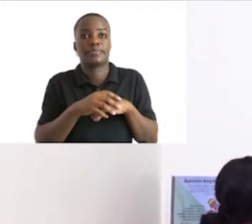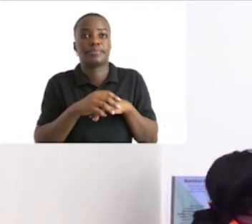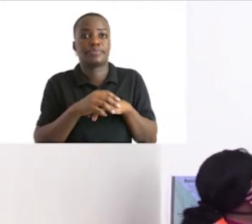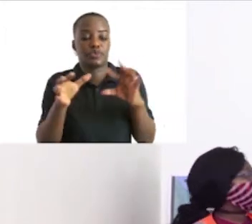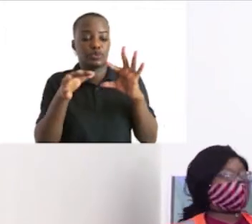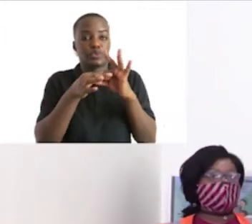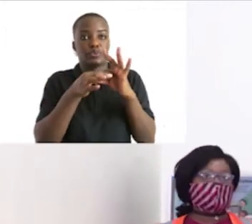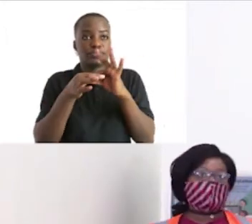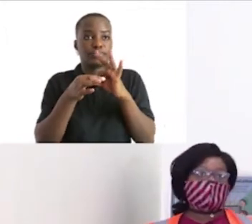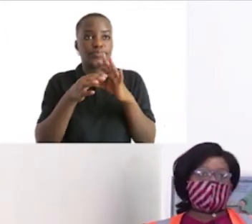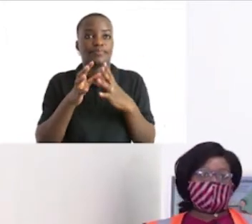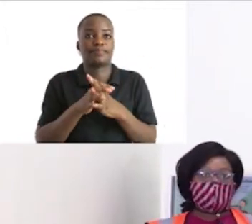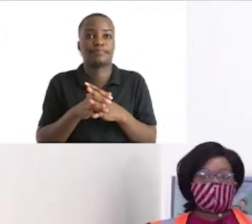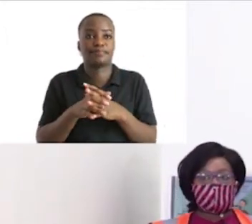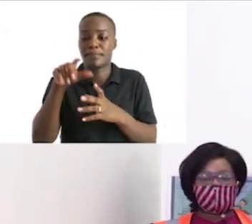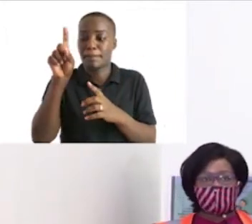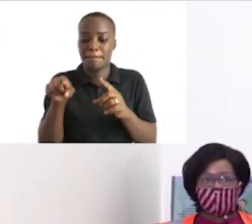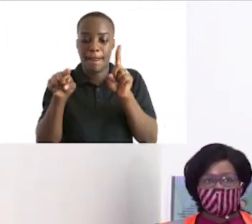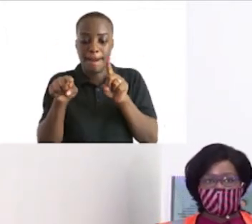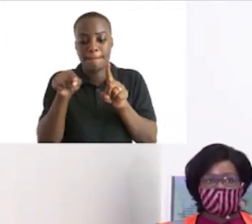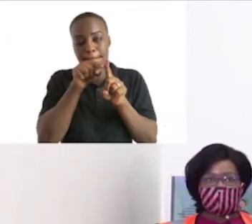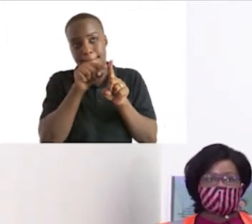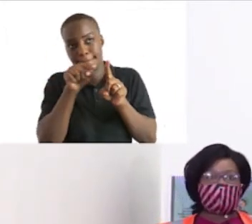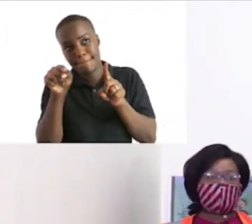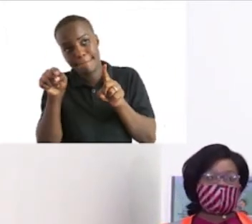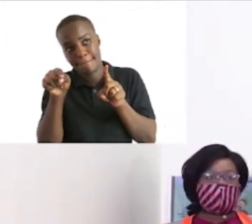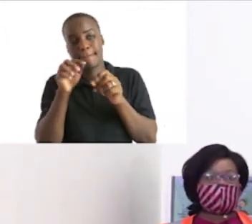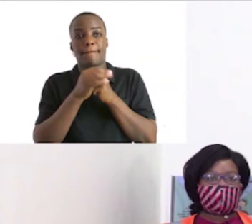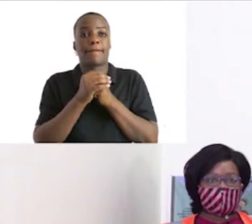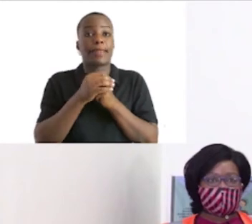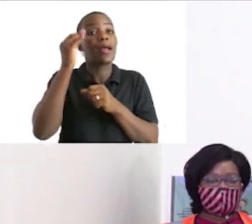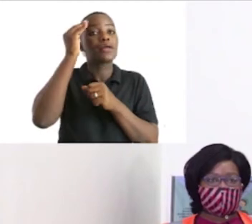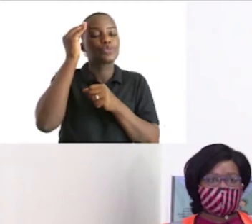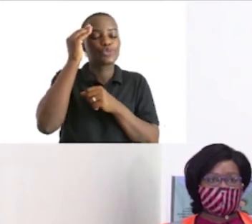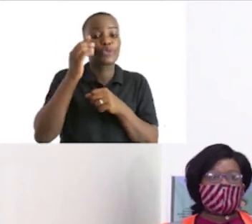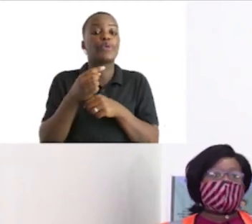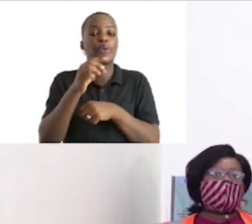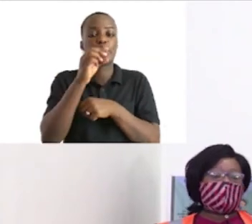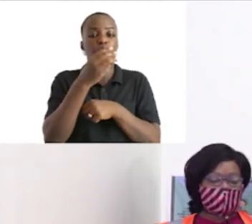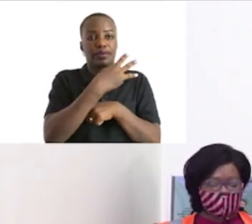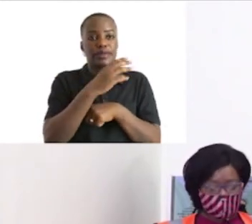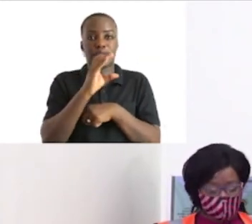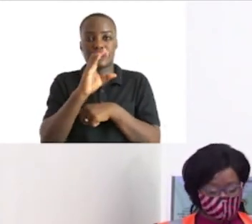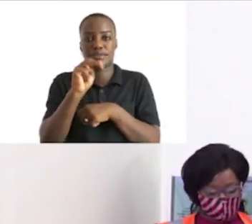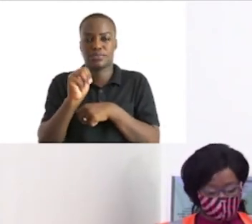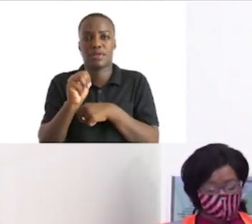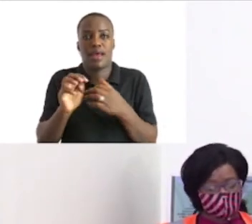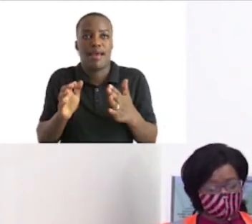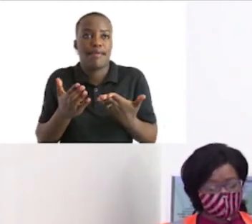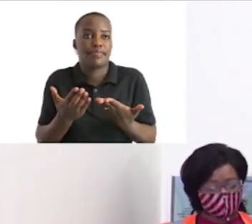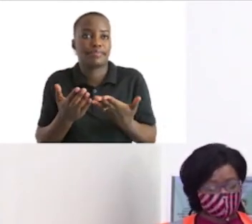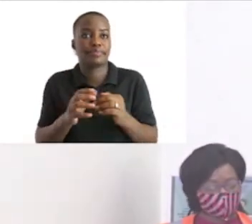in between. So this is how I know that this is 3 centimeters. Let's go back into